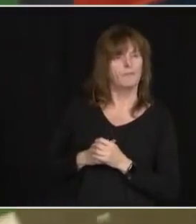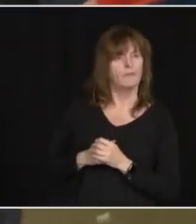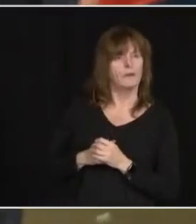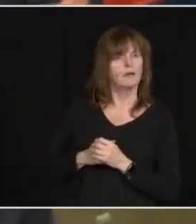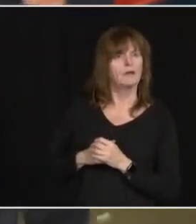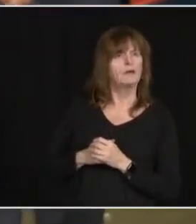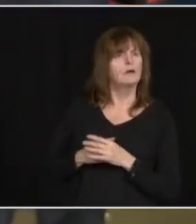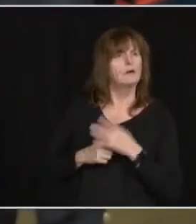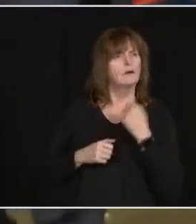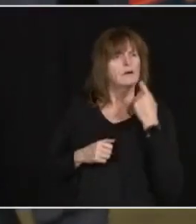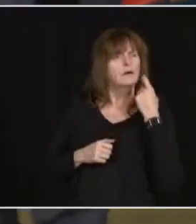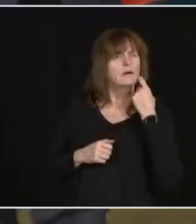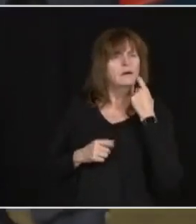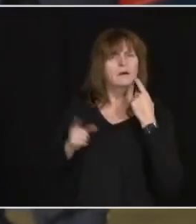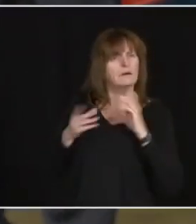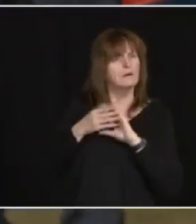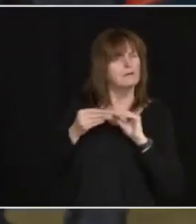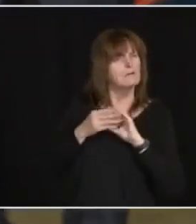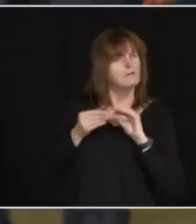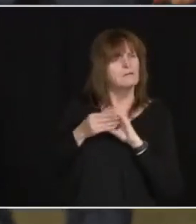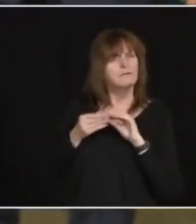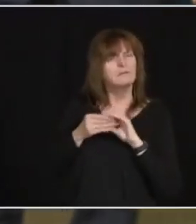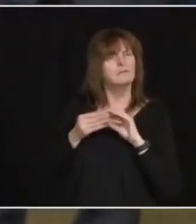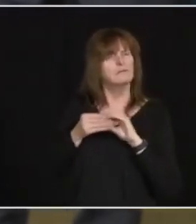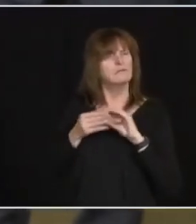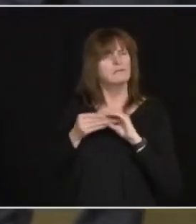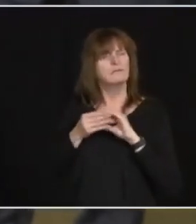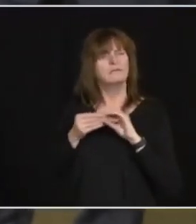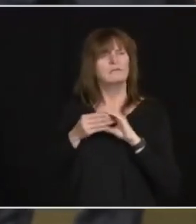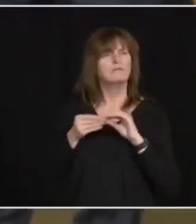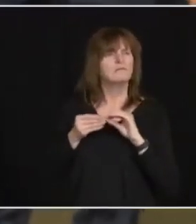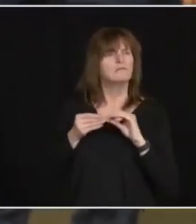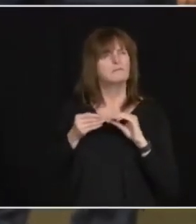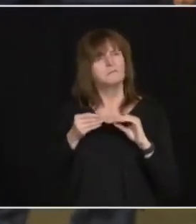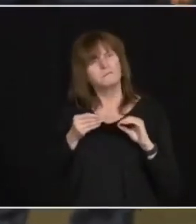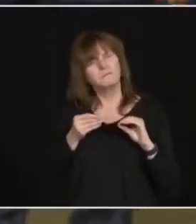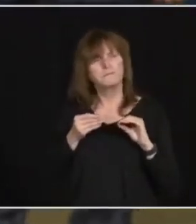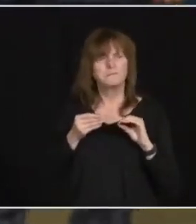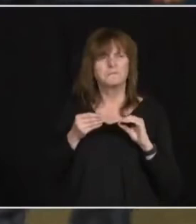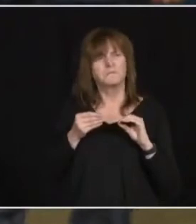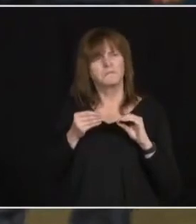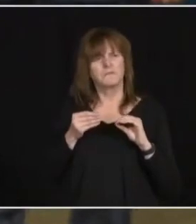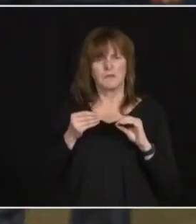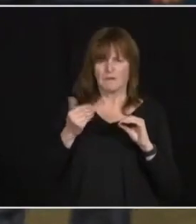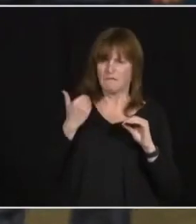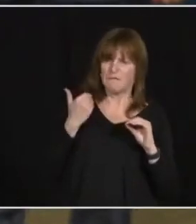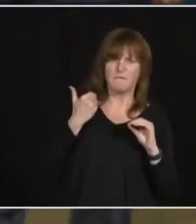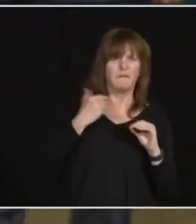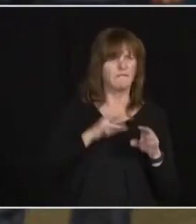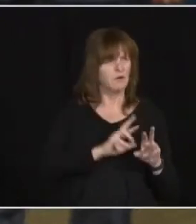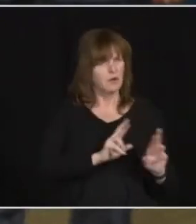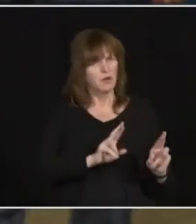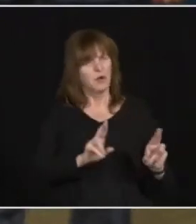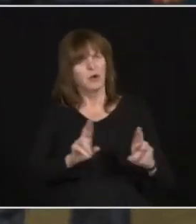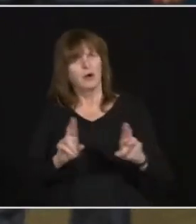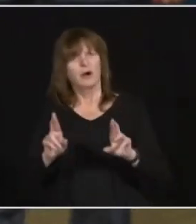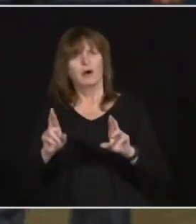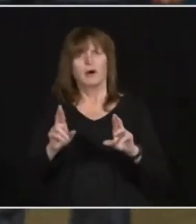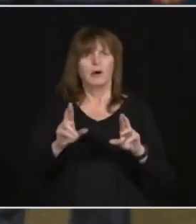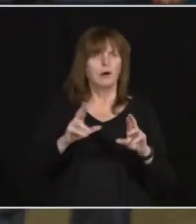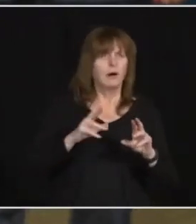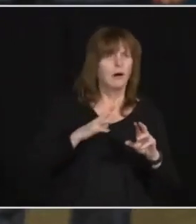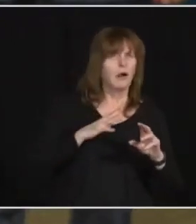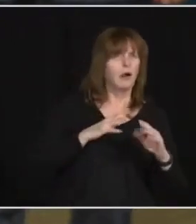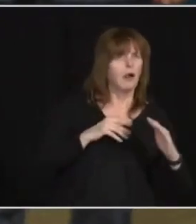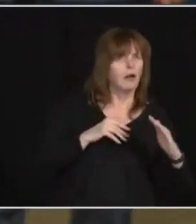about waiting, more capacity for the surge, and the Chief Medical Officer of Health hasn't said we've